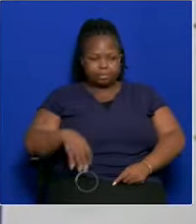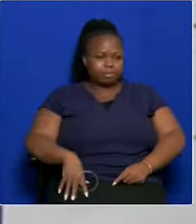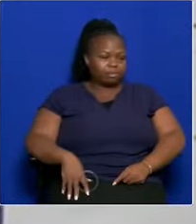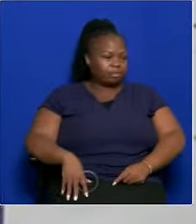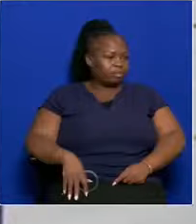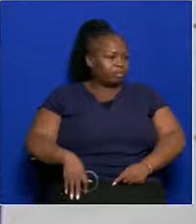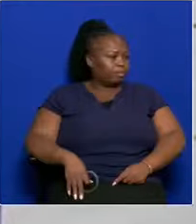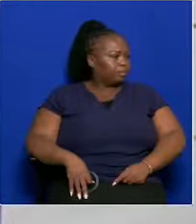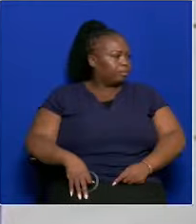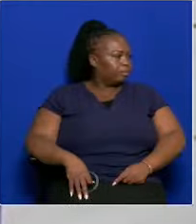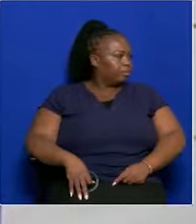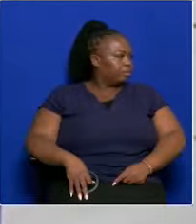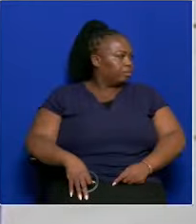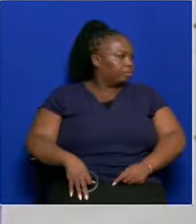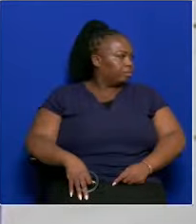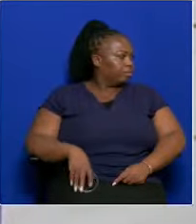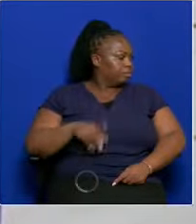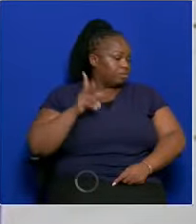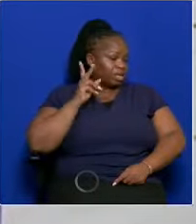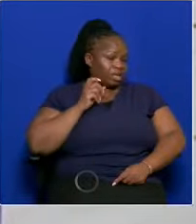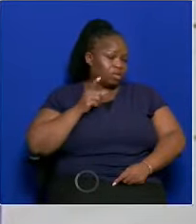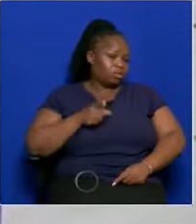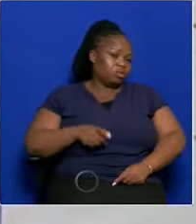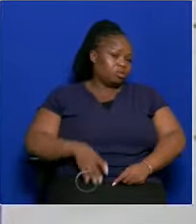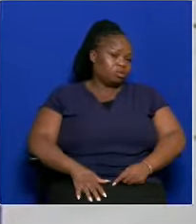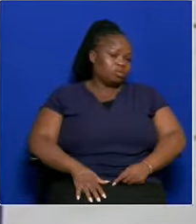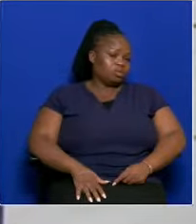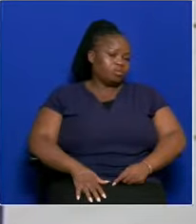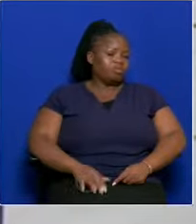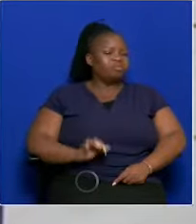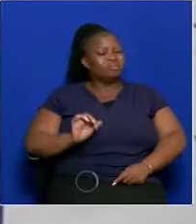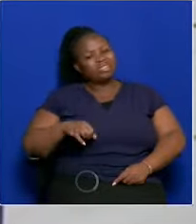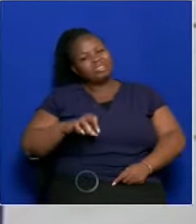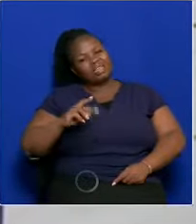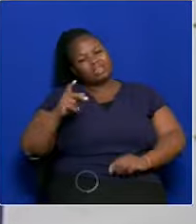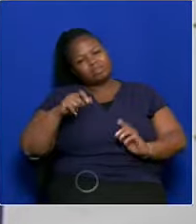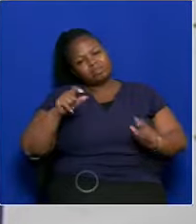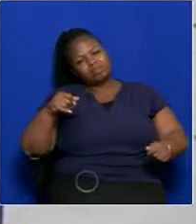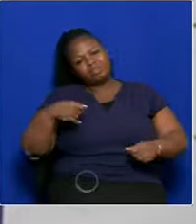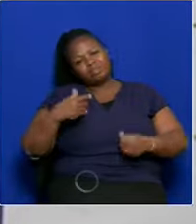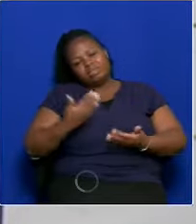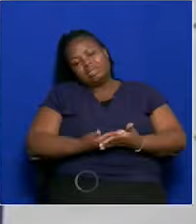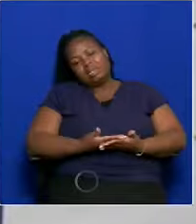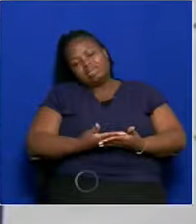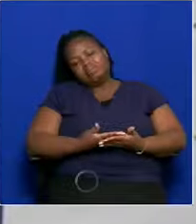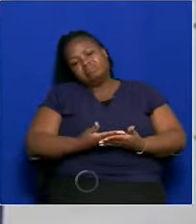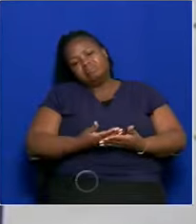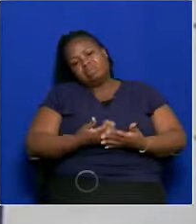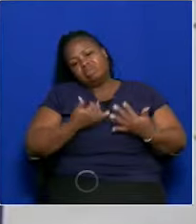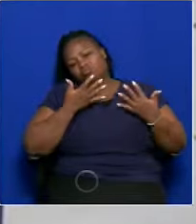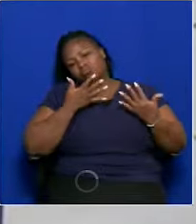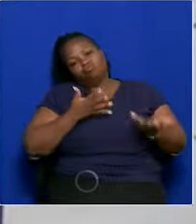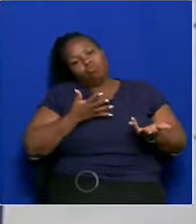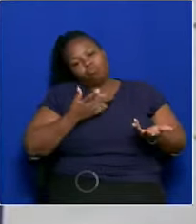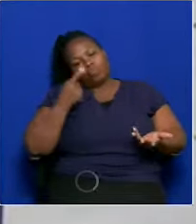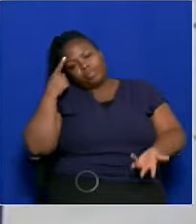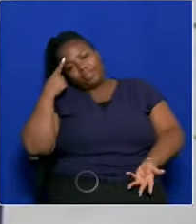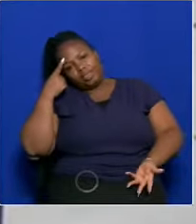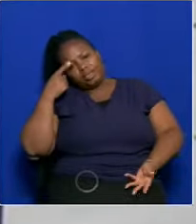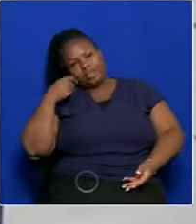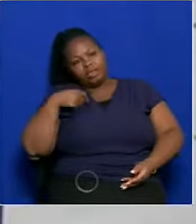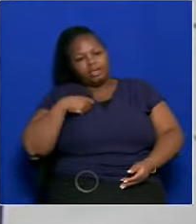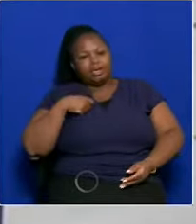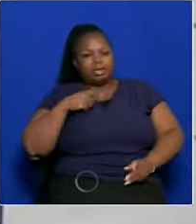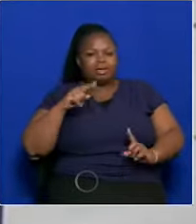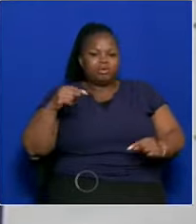I hear you, and yes, other people can take it like that and say, no, we can't go to him if we